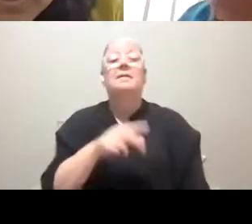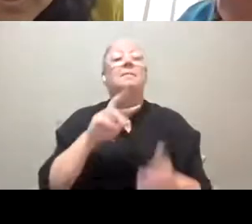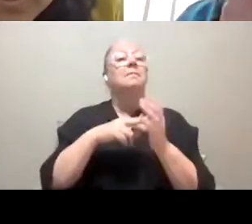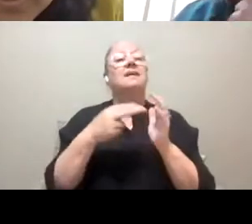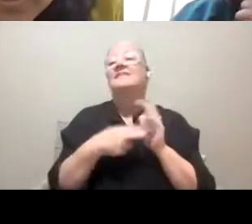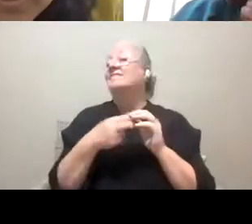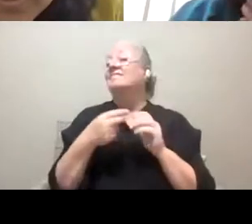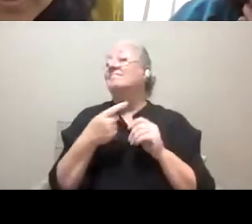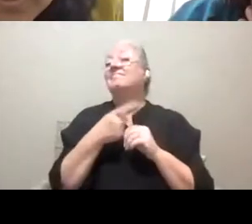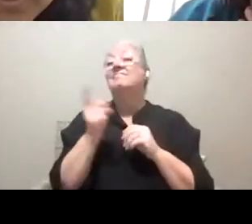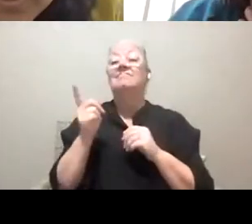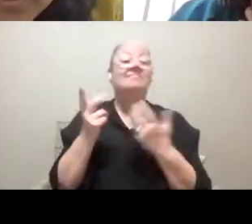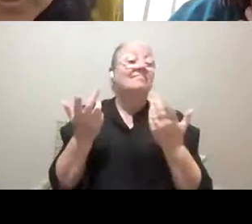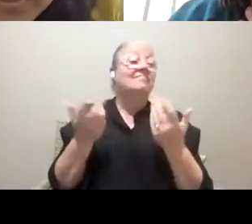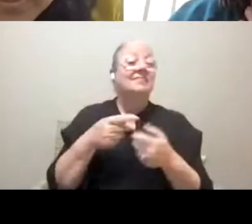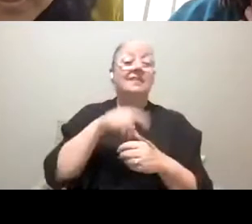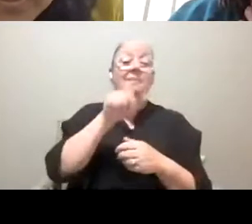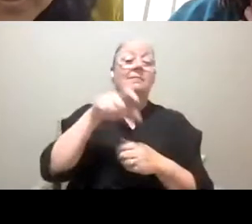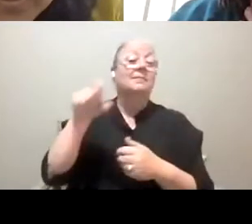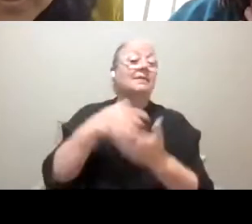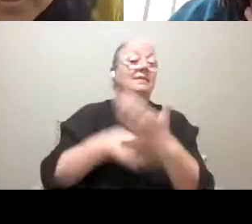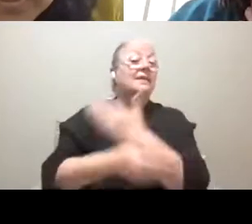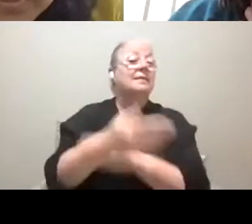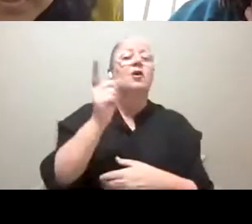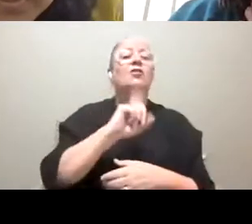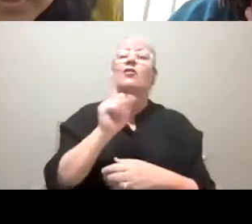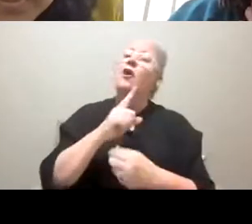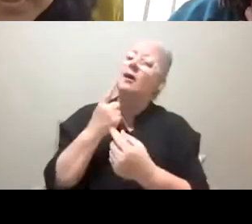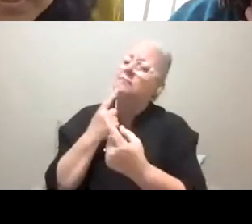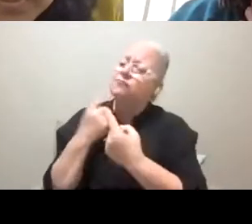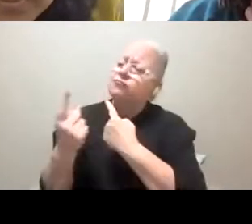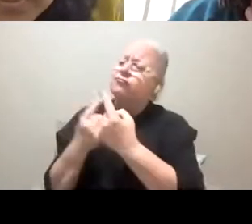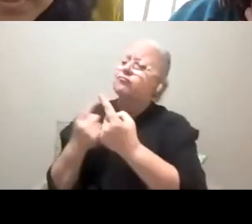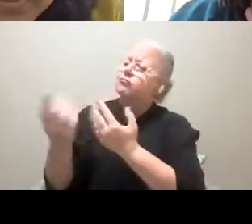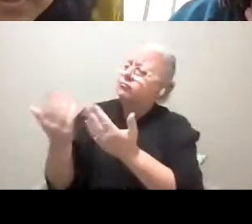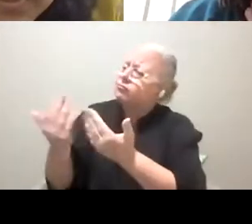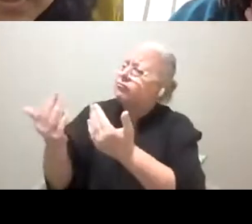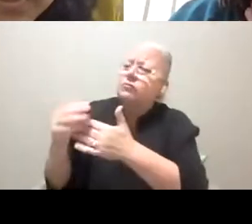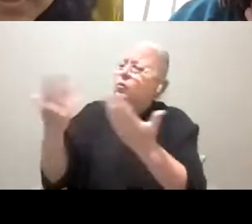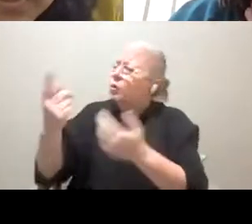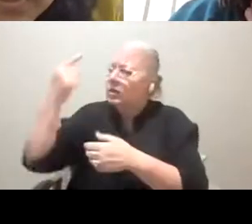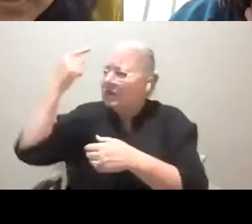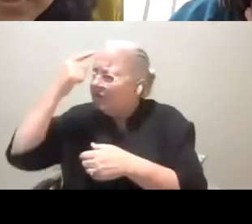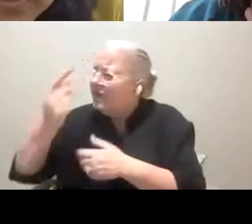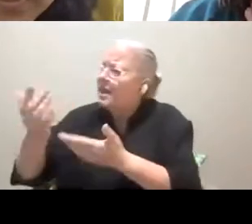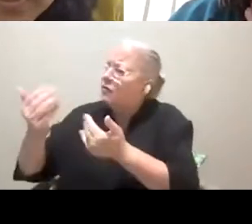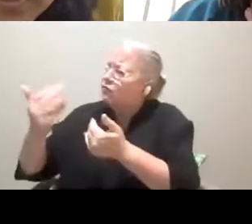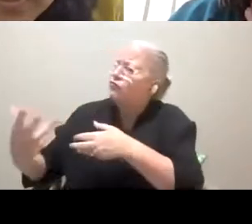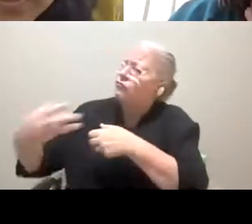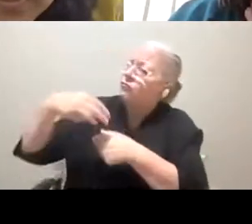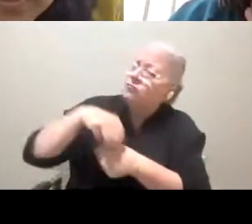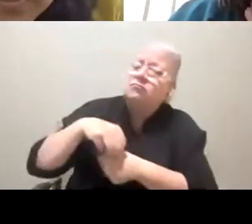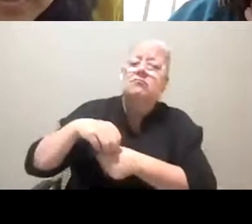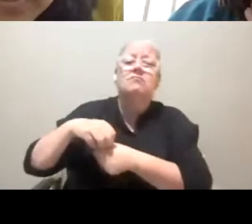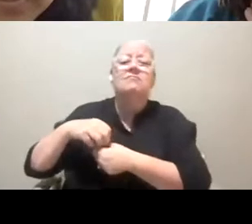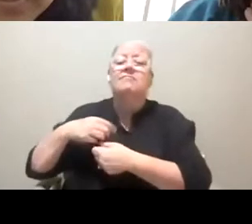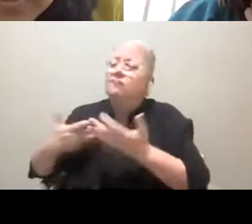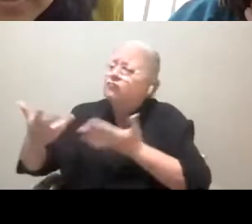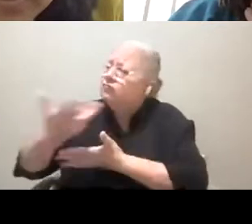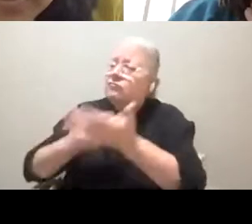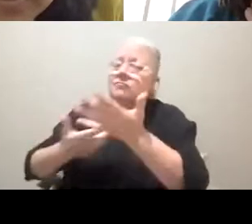in response processes, or are not even perceived to need or deserve the